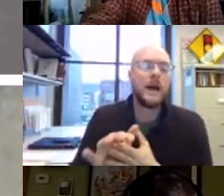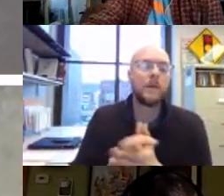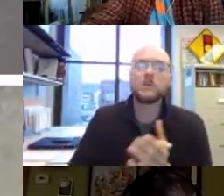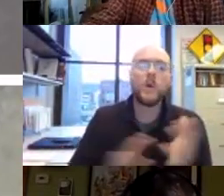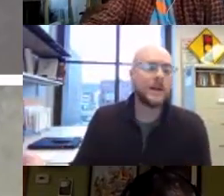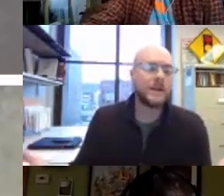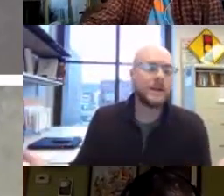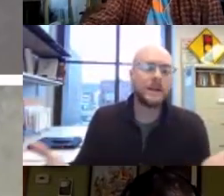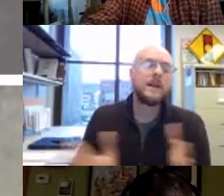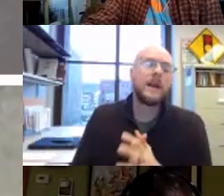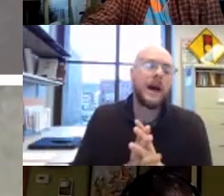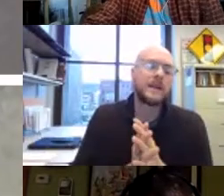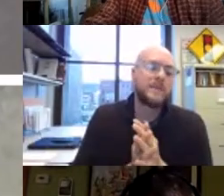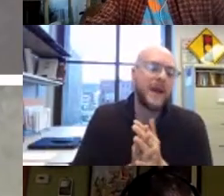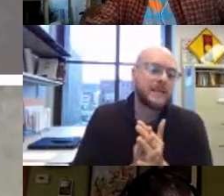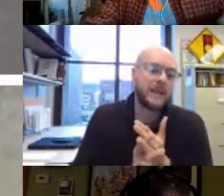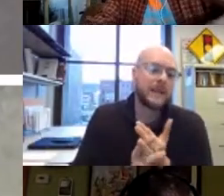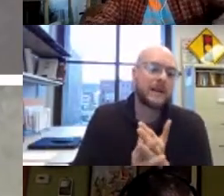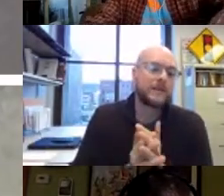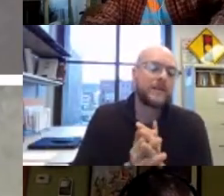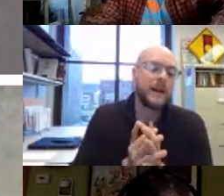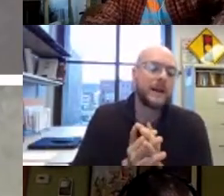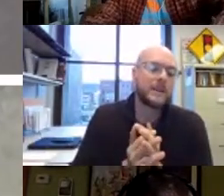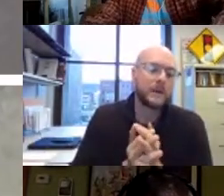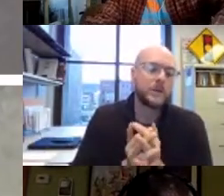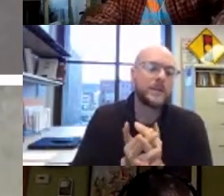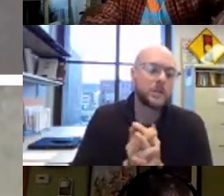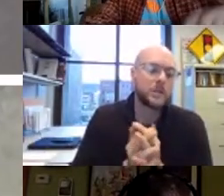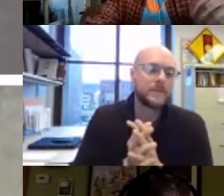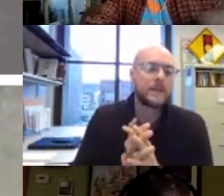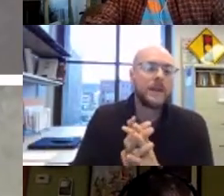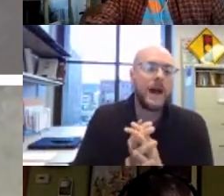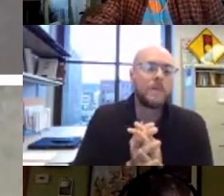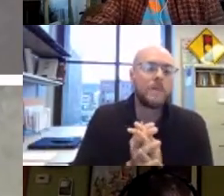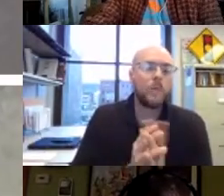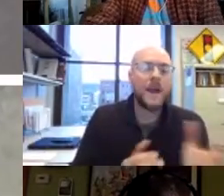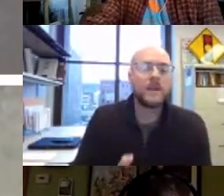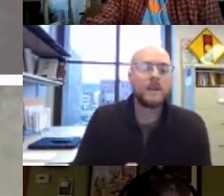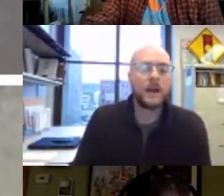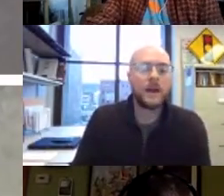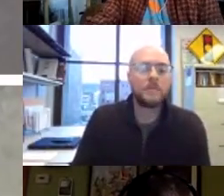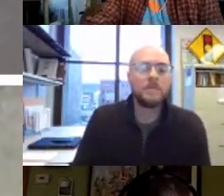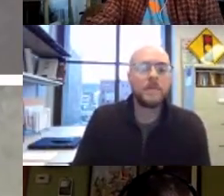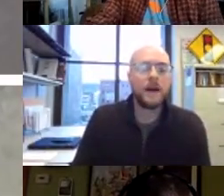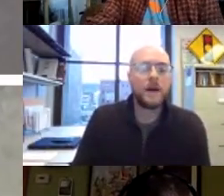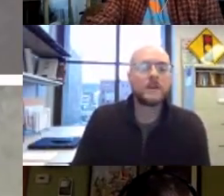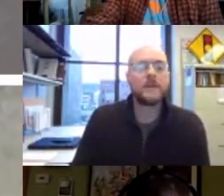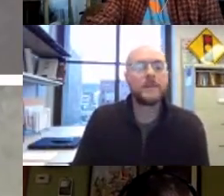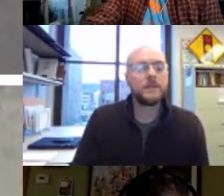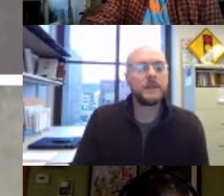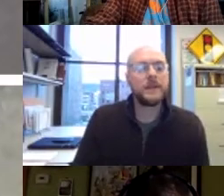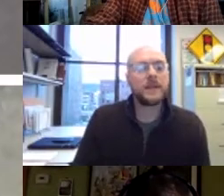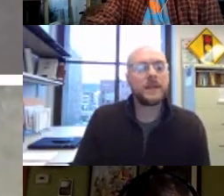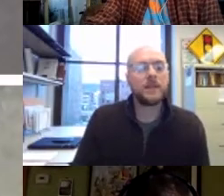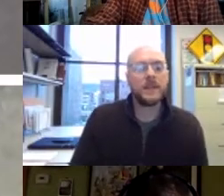Road, which is well under the capacity of a 2-lane street. We have a buffered